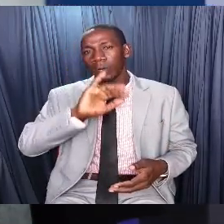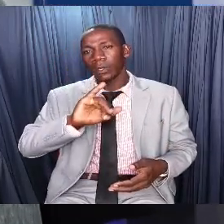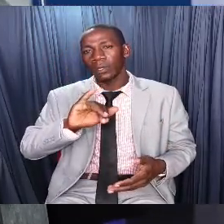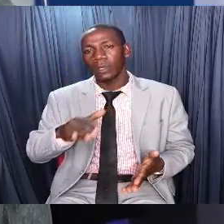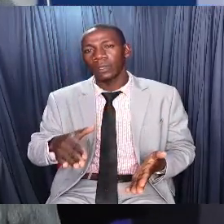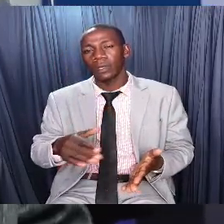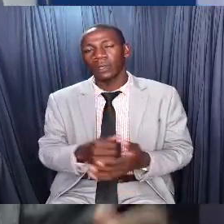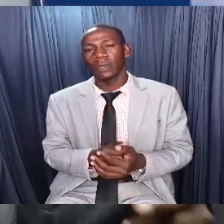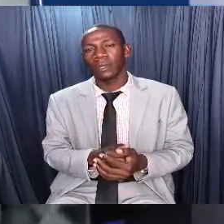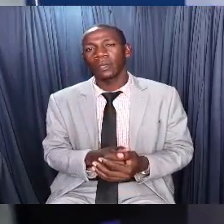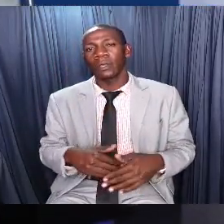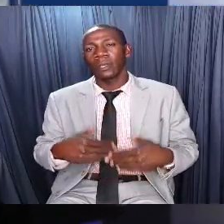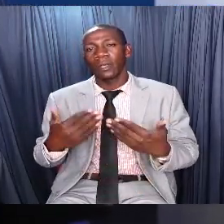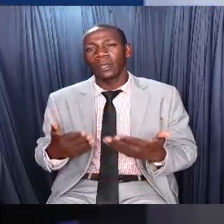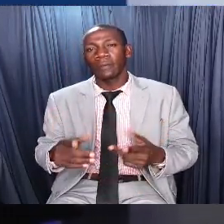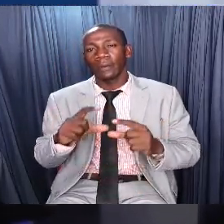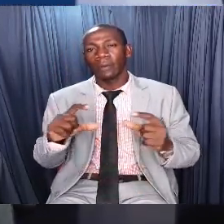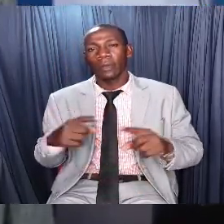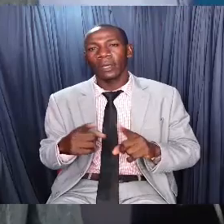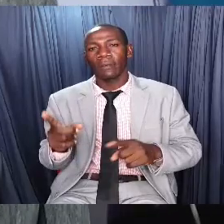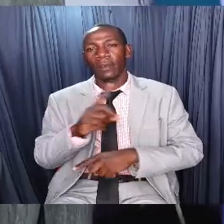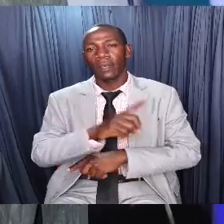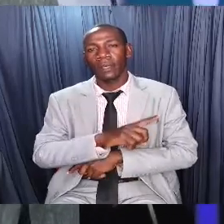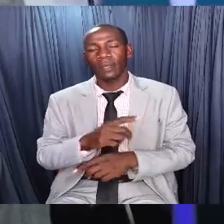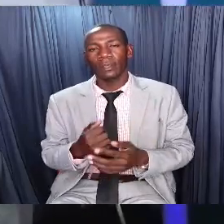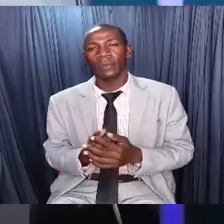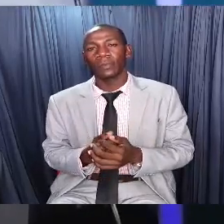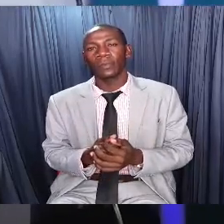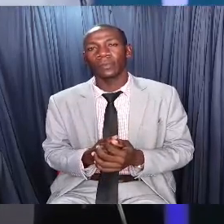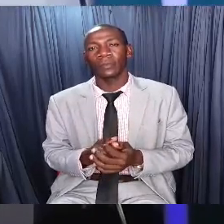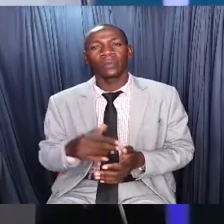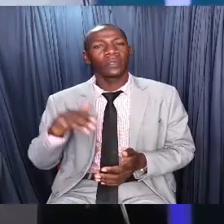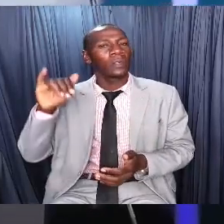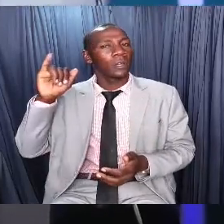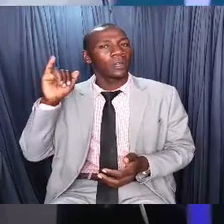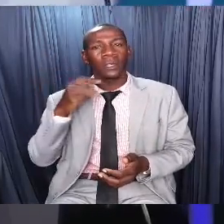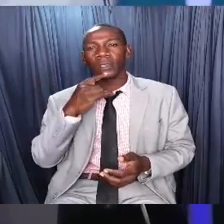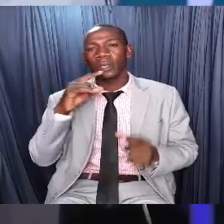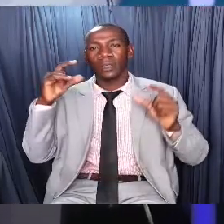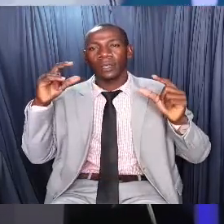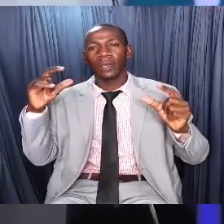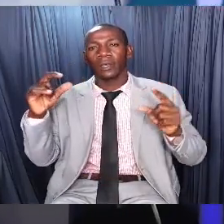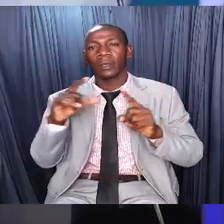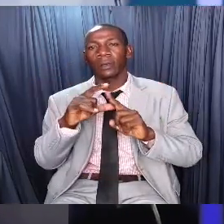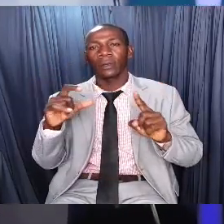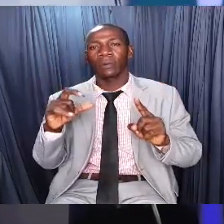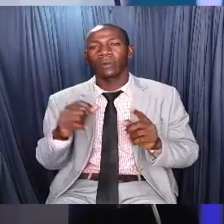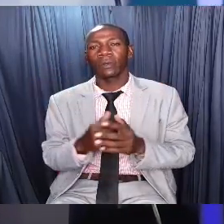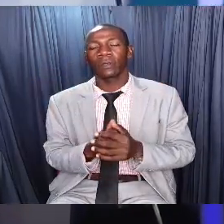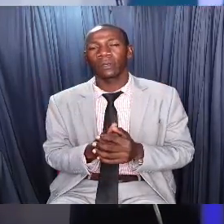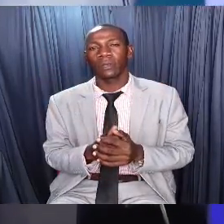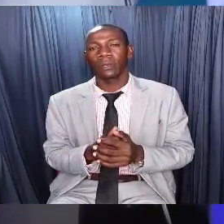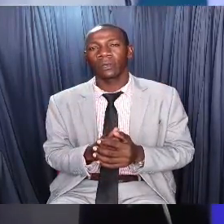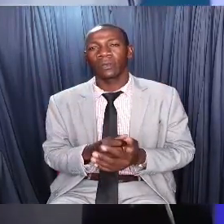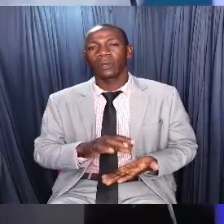is right here. Yeye anapewa neno kila siku. He's given the word every day. Jana alinena neno kubwa sana. Yesterday he talked so tremendously.